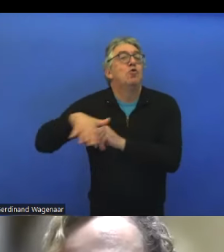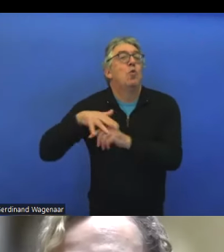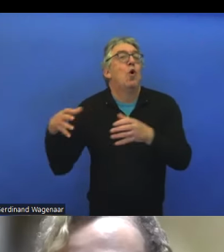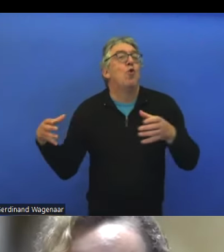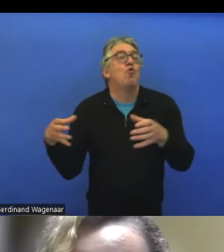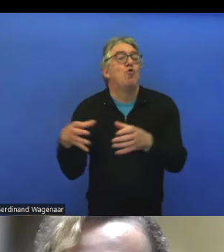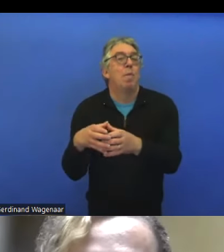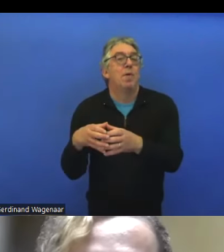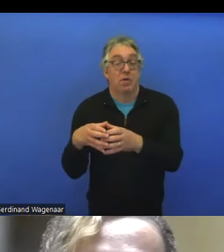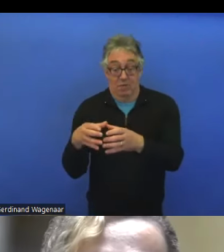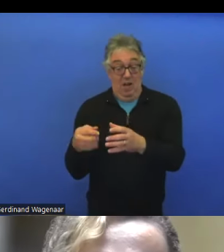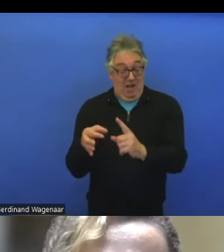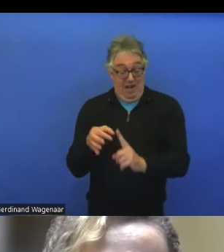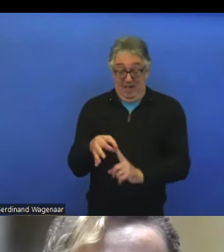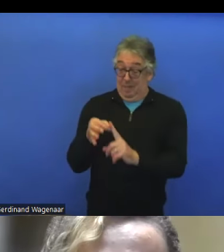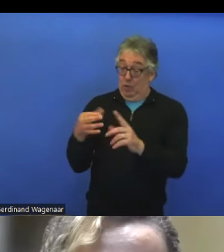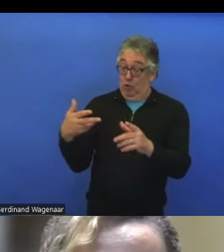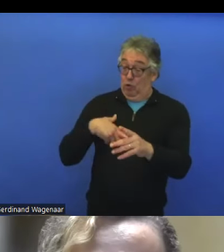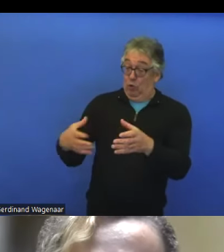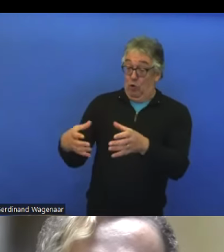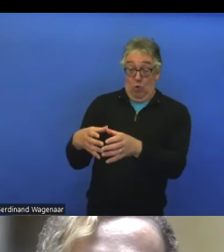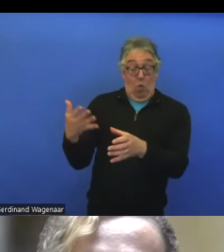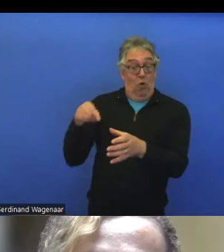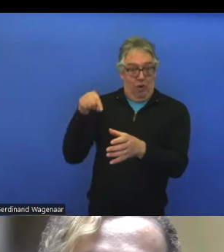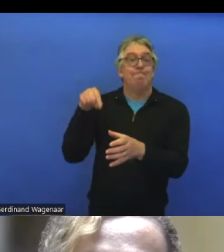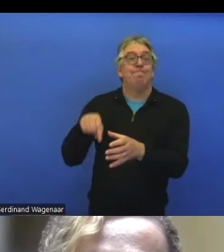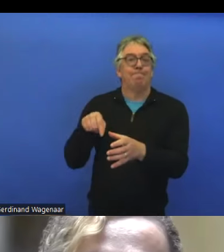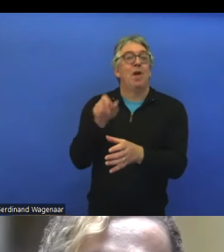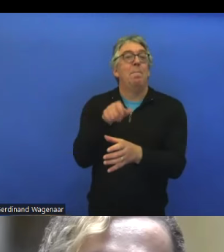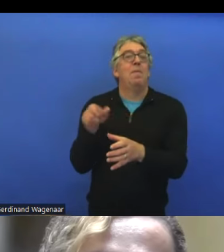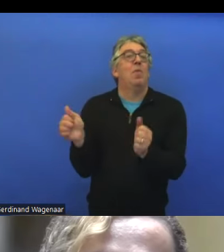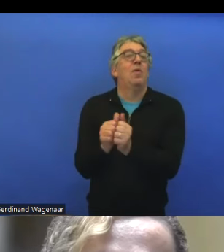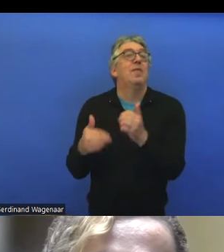would be persons with disabilities.